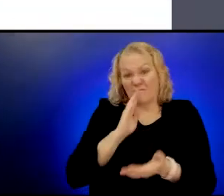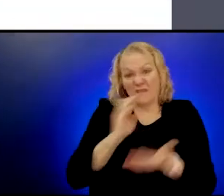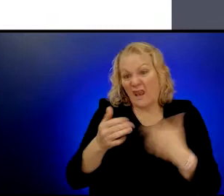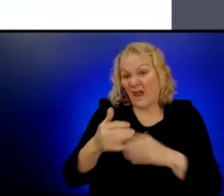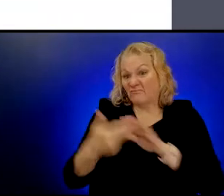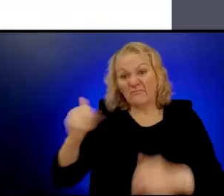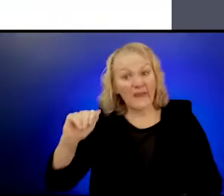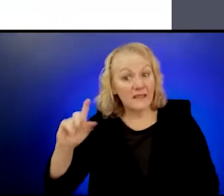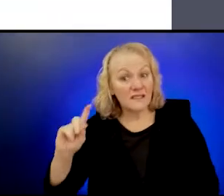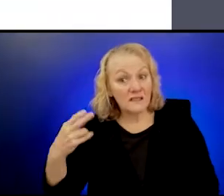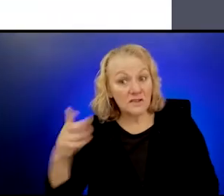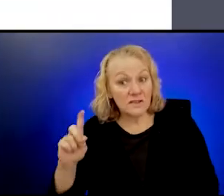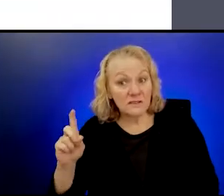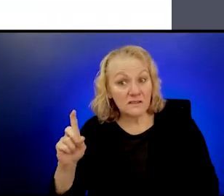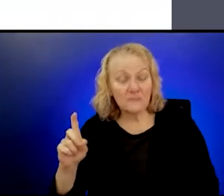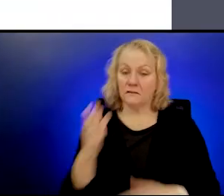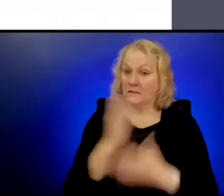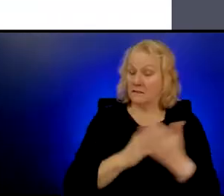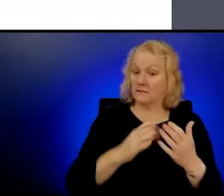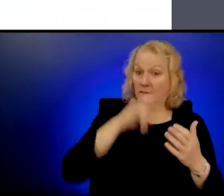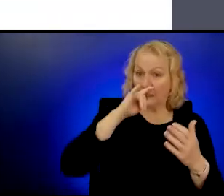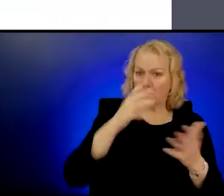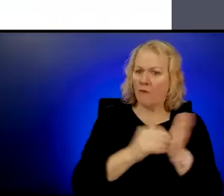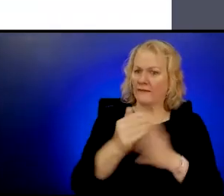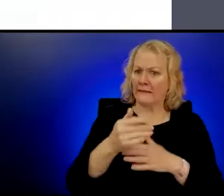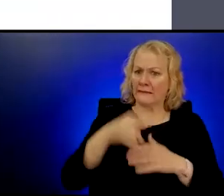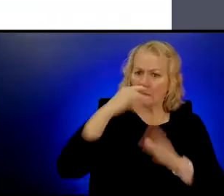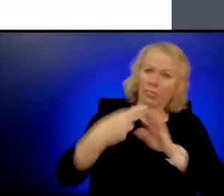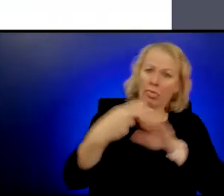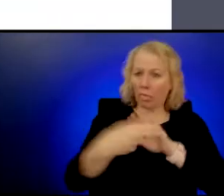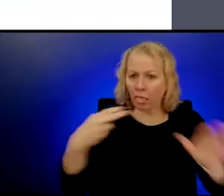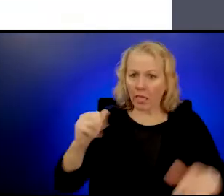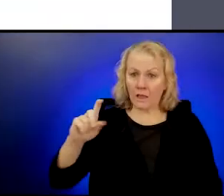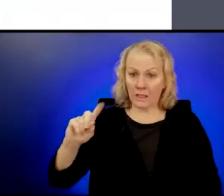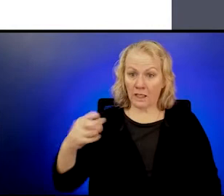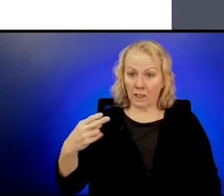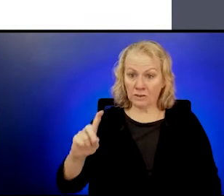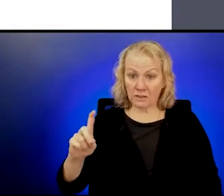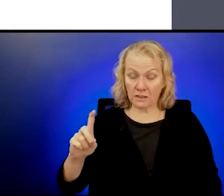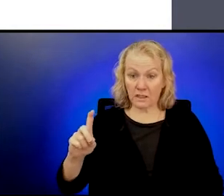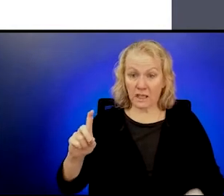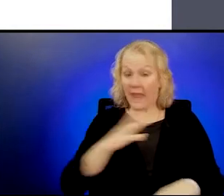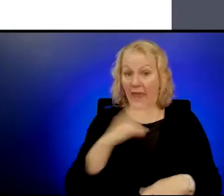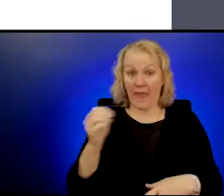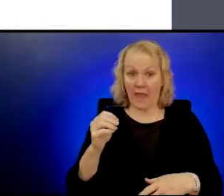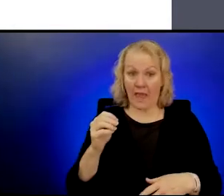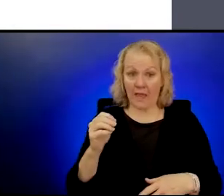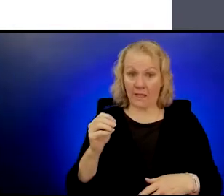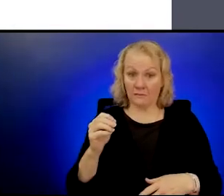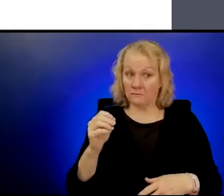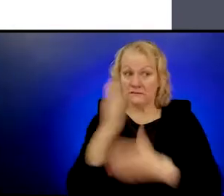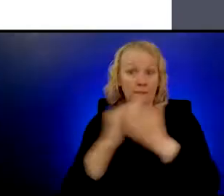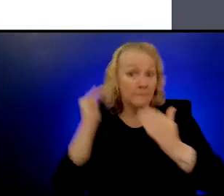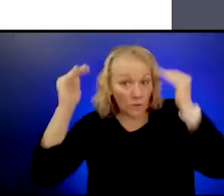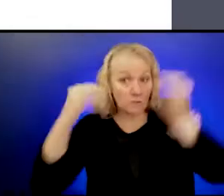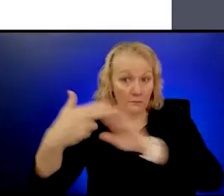ADHD. Some kids, a lot of kids get diagnosed with that, and they've even been able to diagnose it in adults as